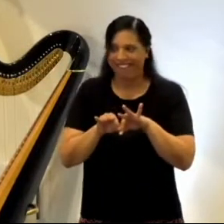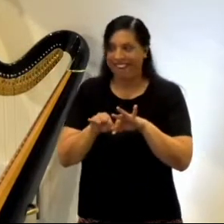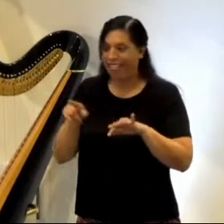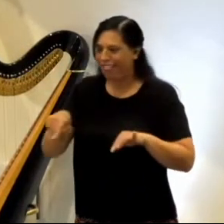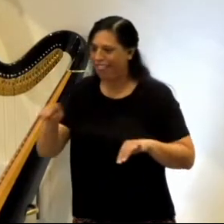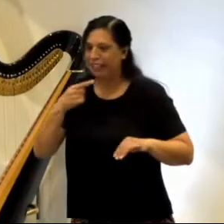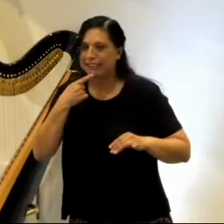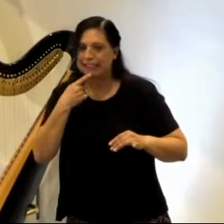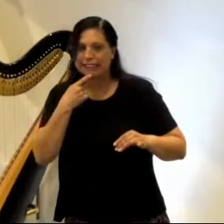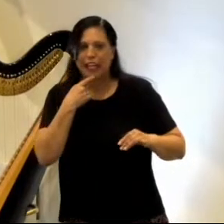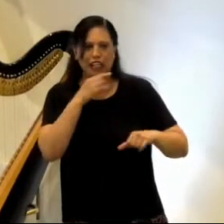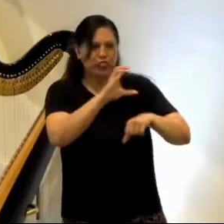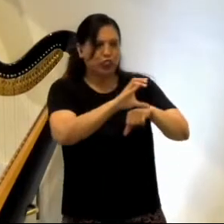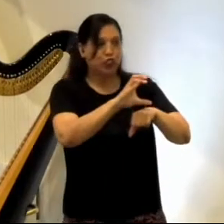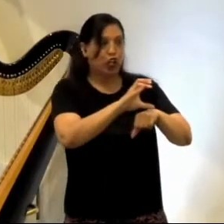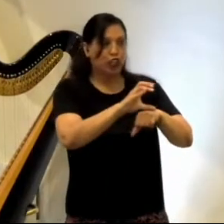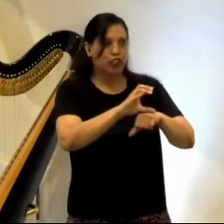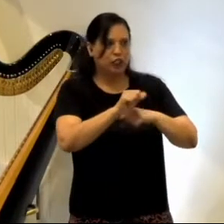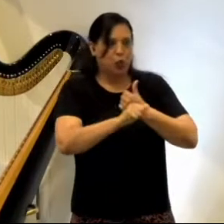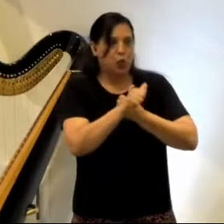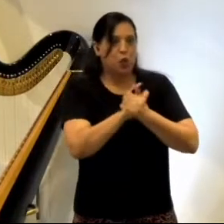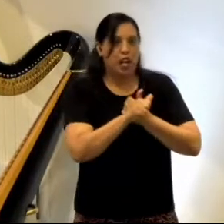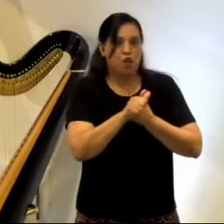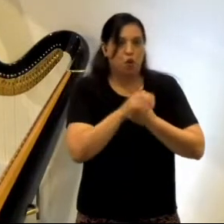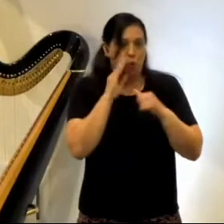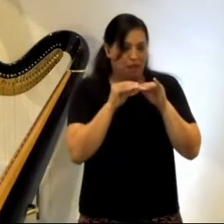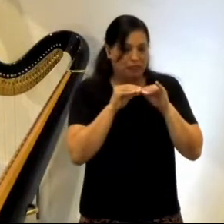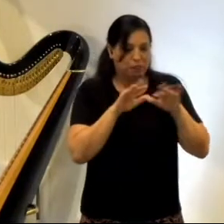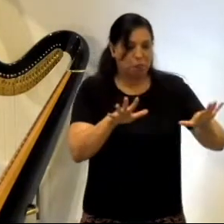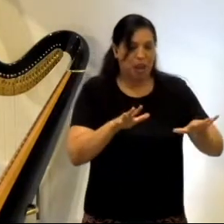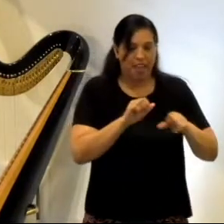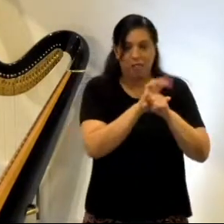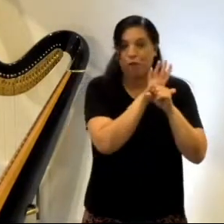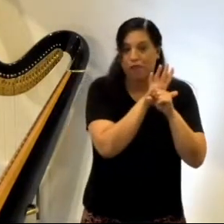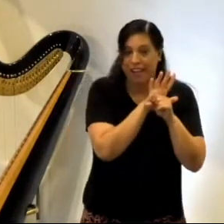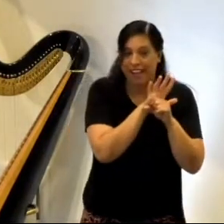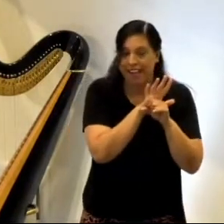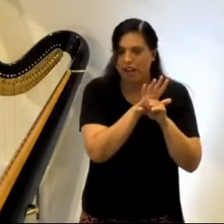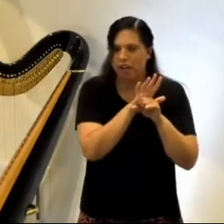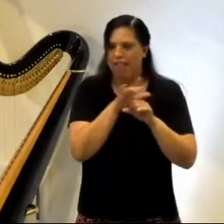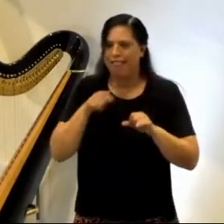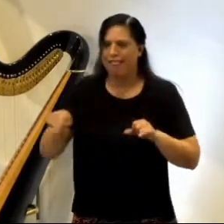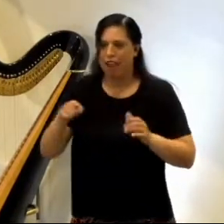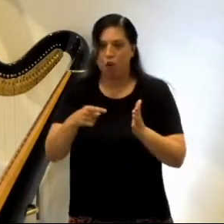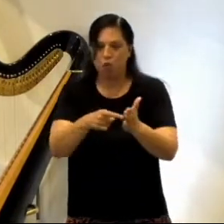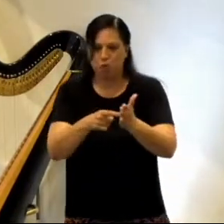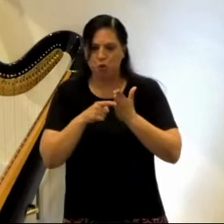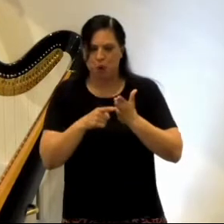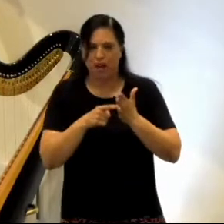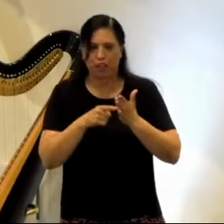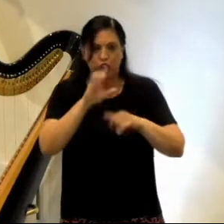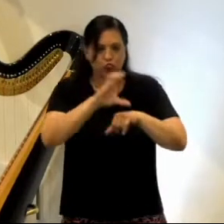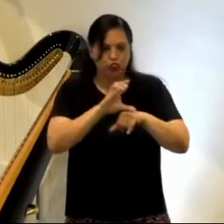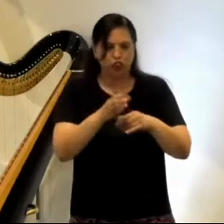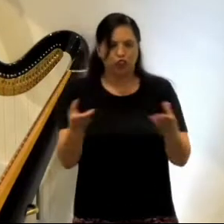are dangerous super spreaders of the virus? Didn't they make mandates that church doors should be